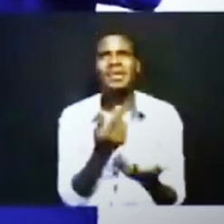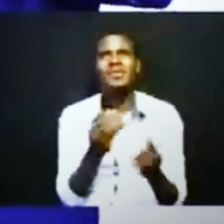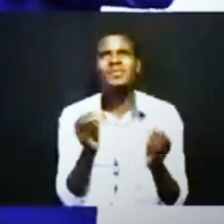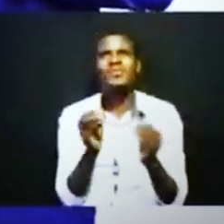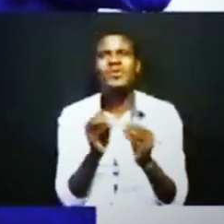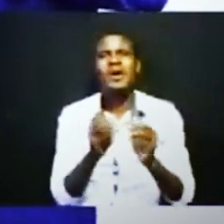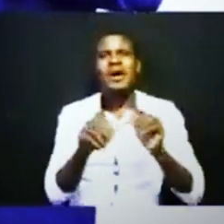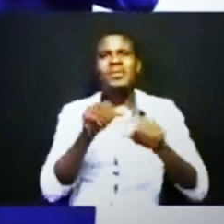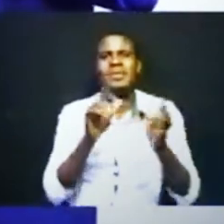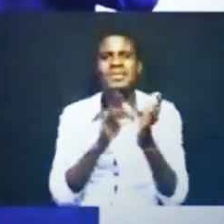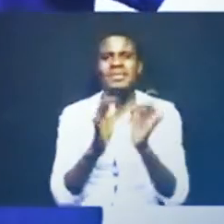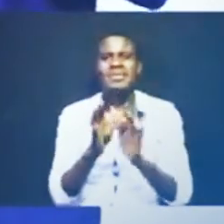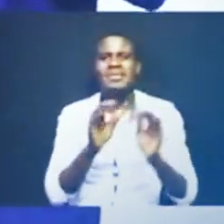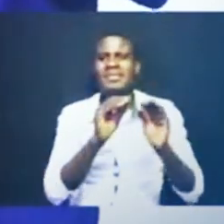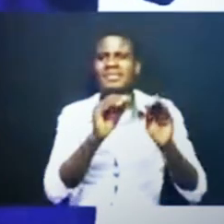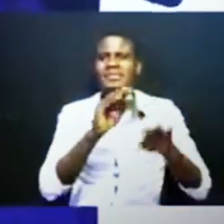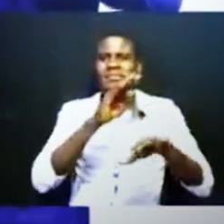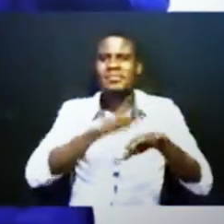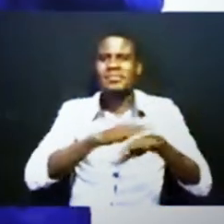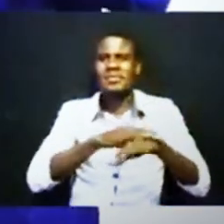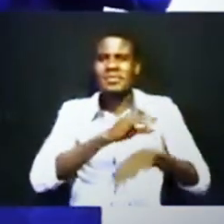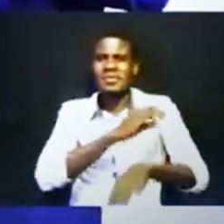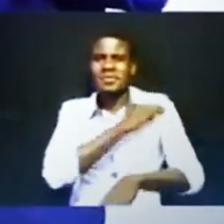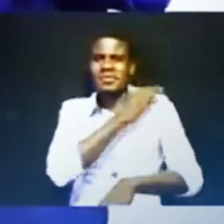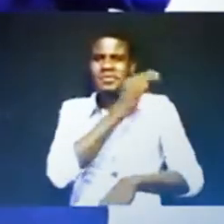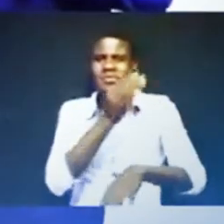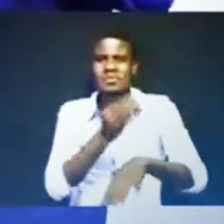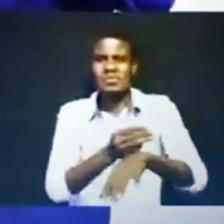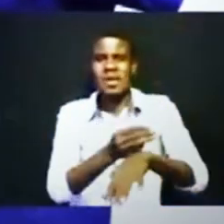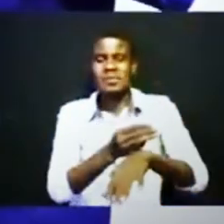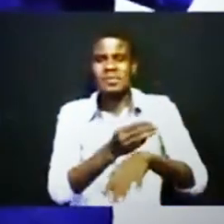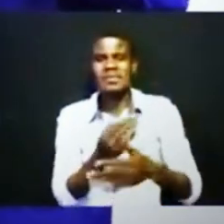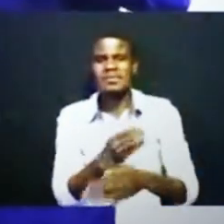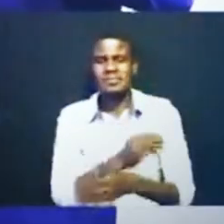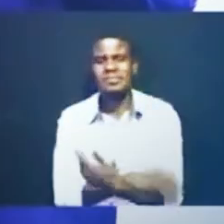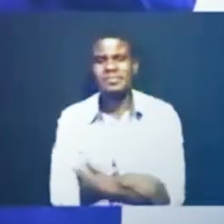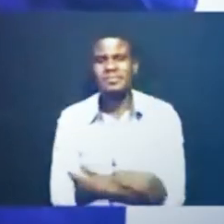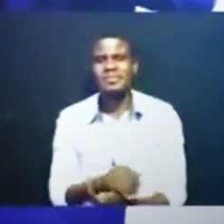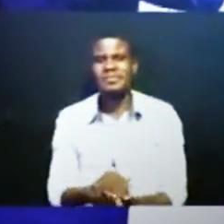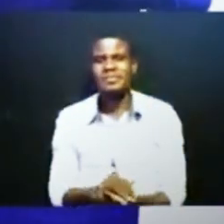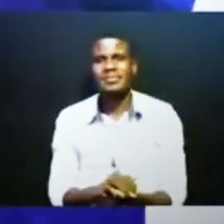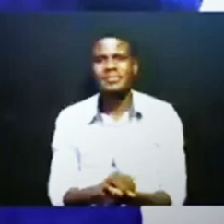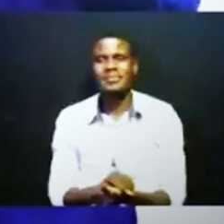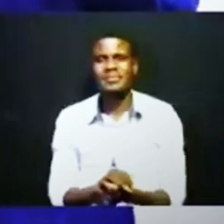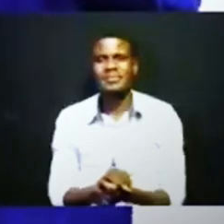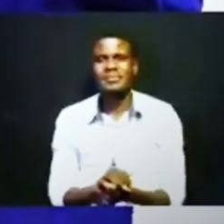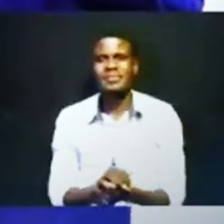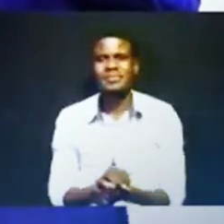the sermon on the mount. Let's go to chapter 5 of